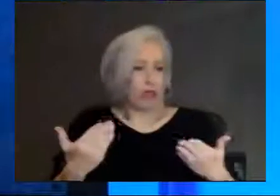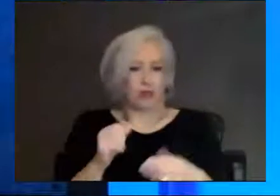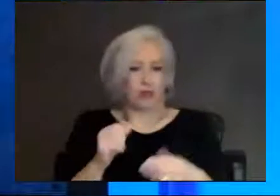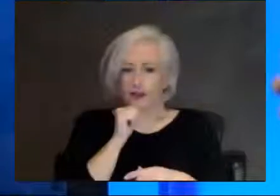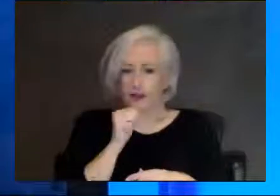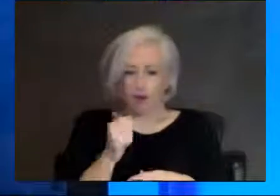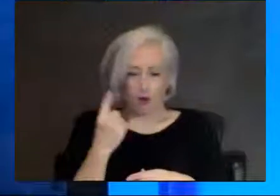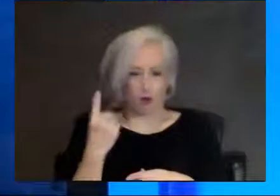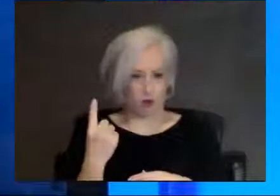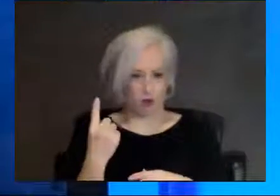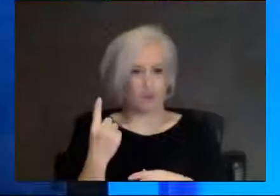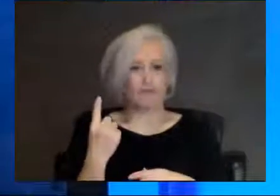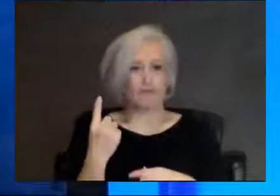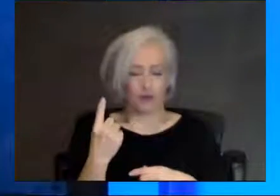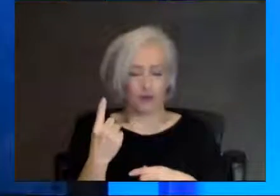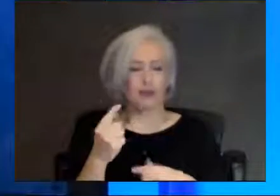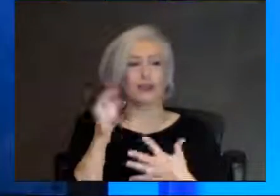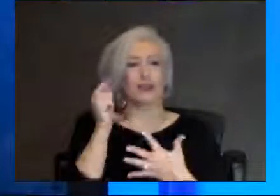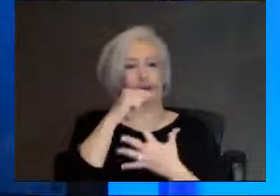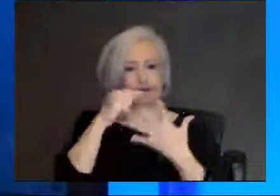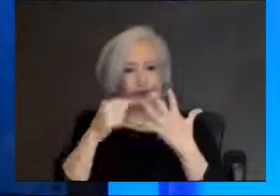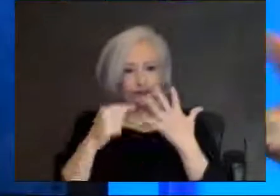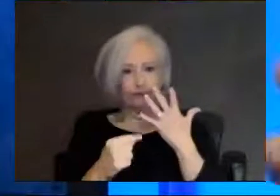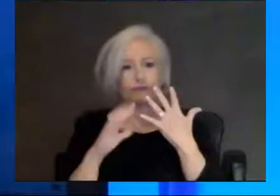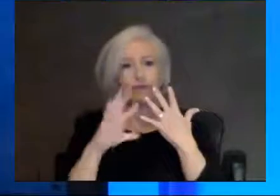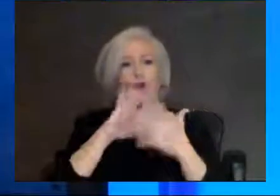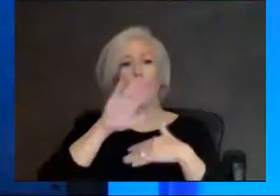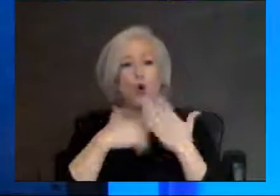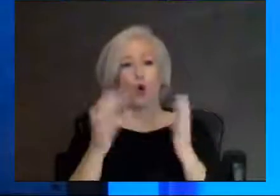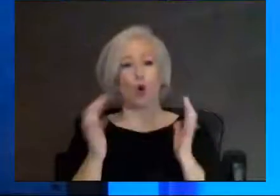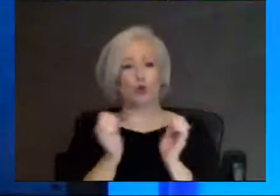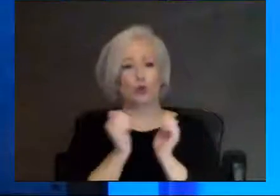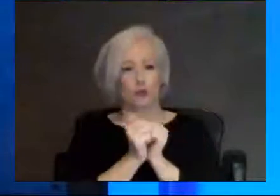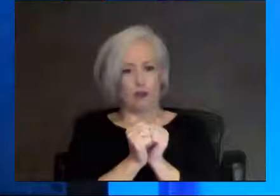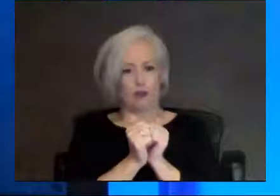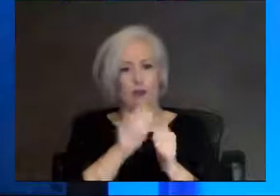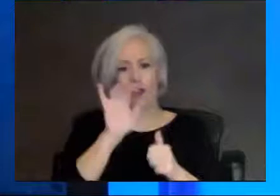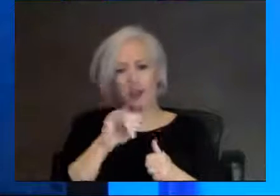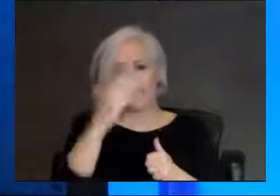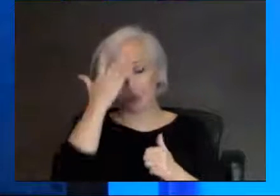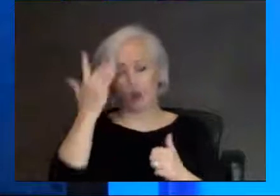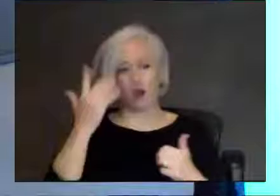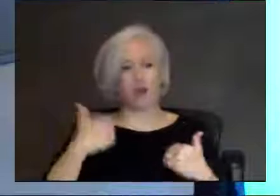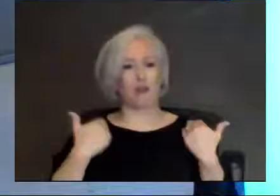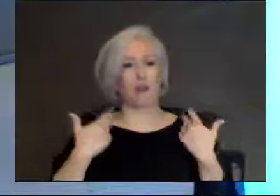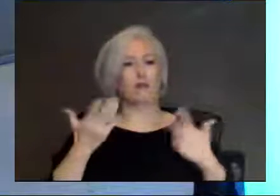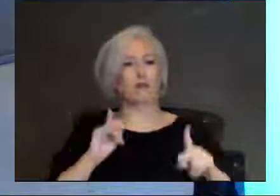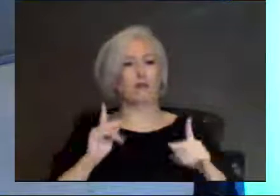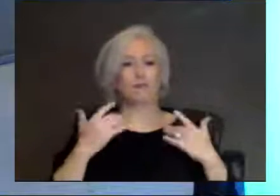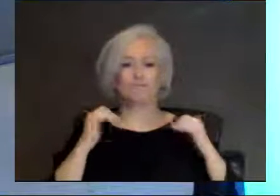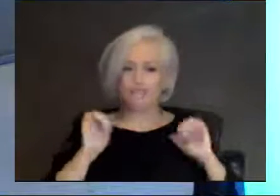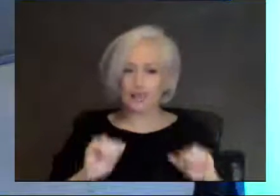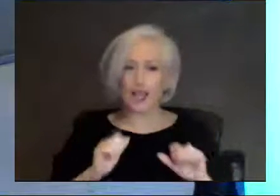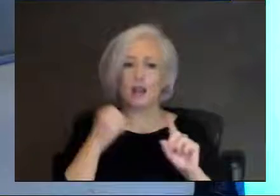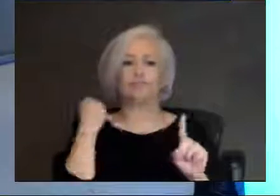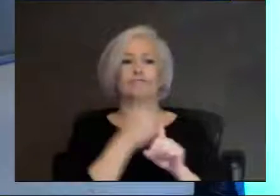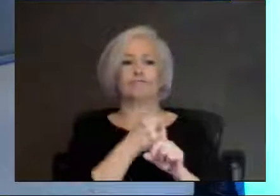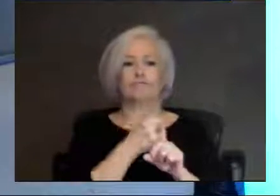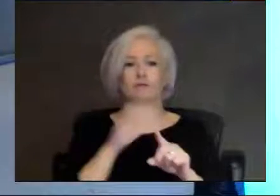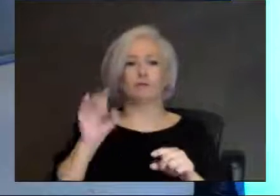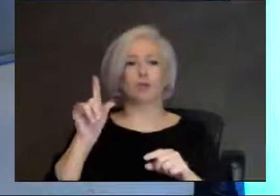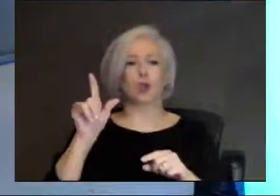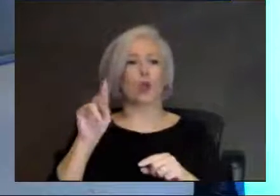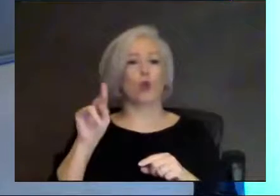coming together. And that's why younger population is also getting colon cancer now. So you touched on